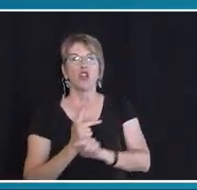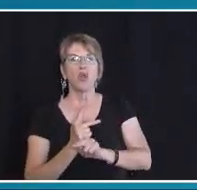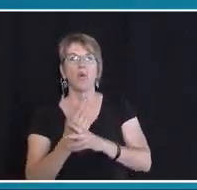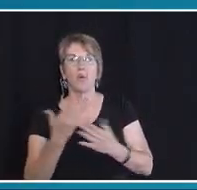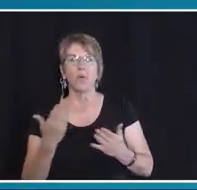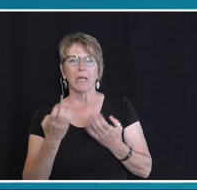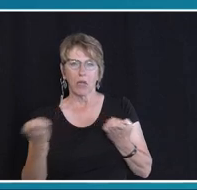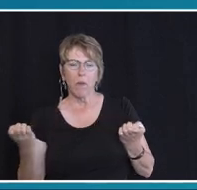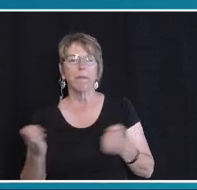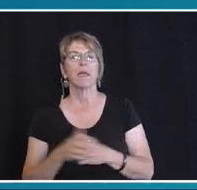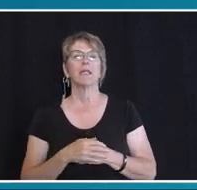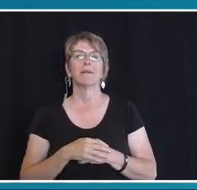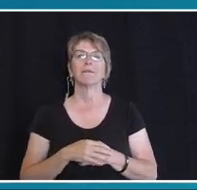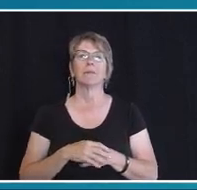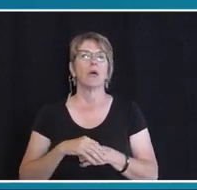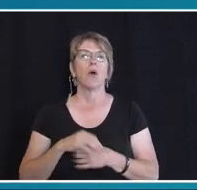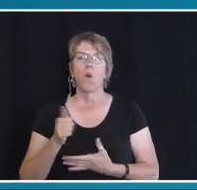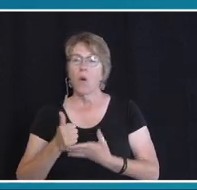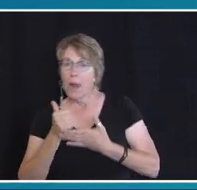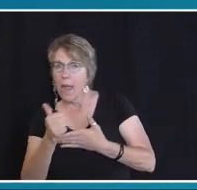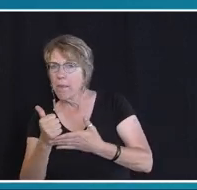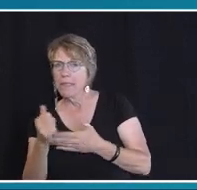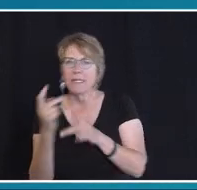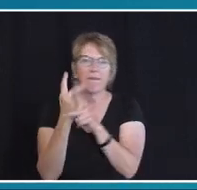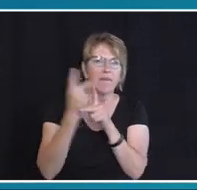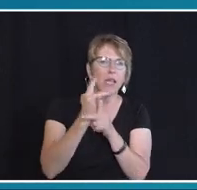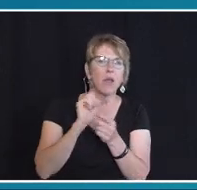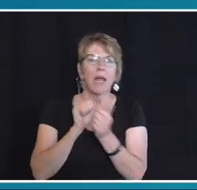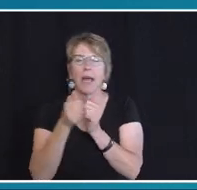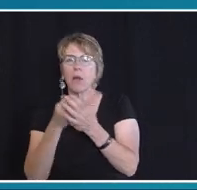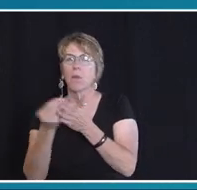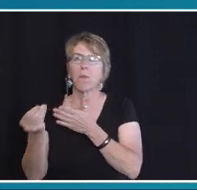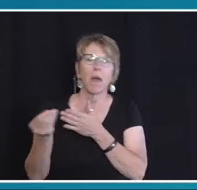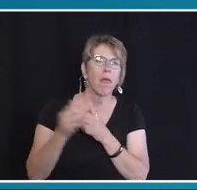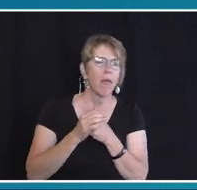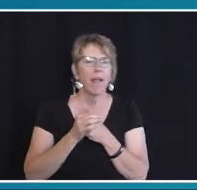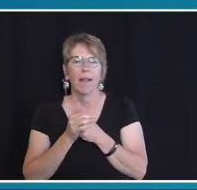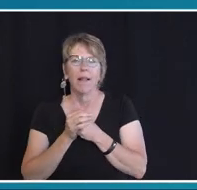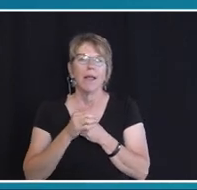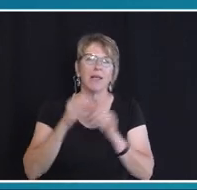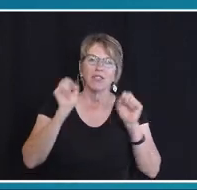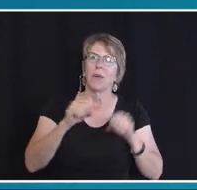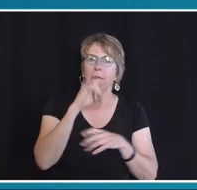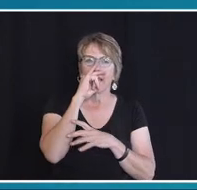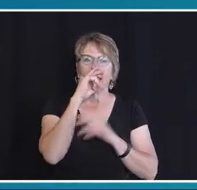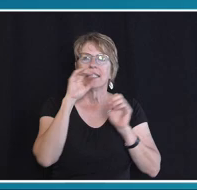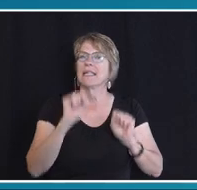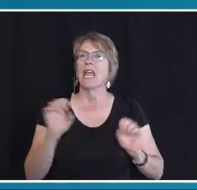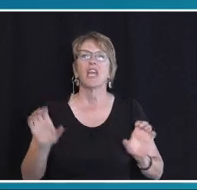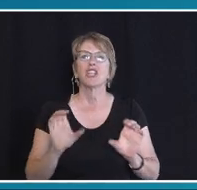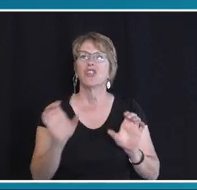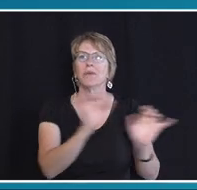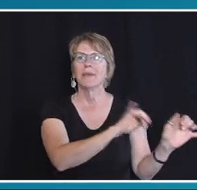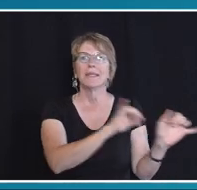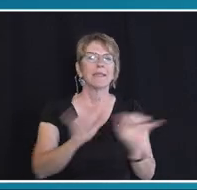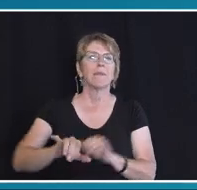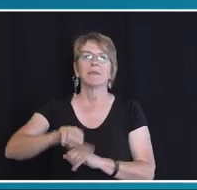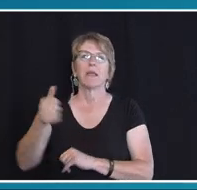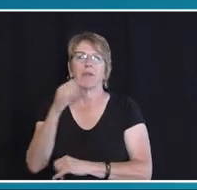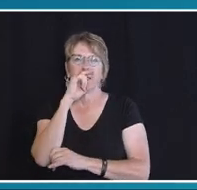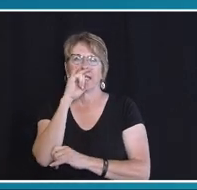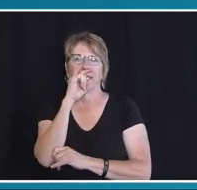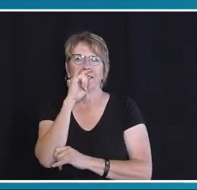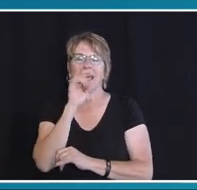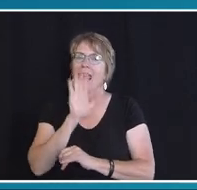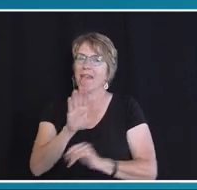to us or what, however, or help us figure out how to get it so that our kids can do what everybody else does in